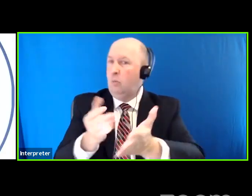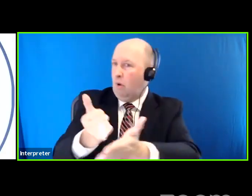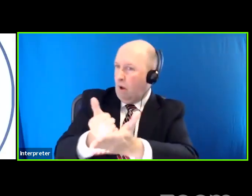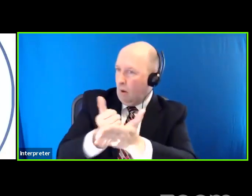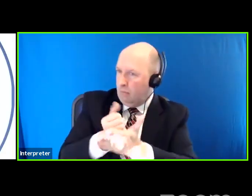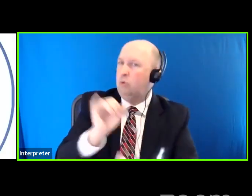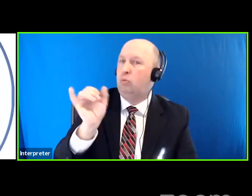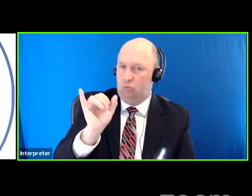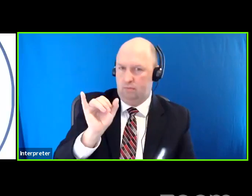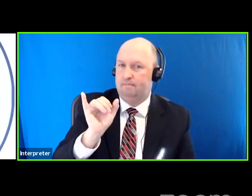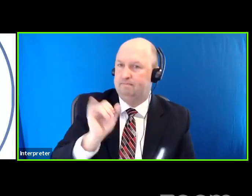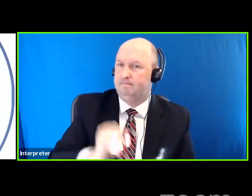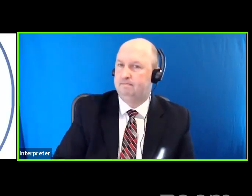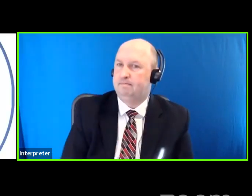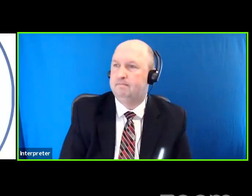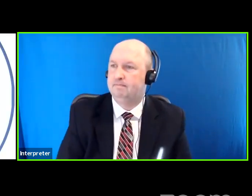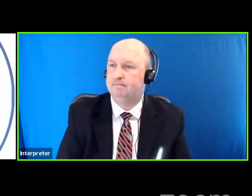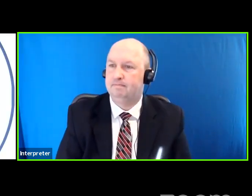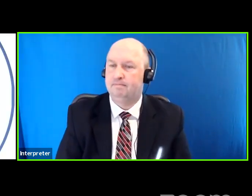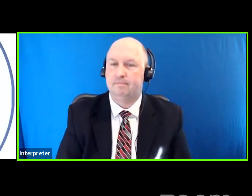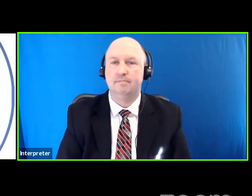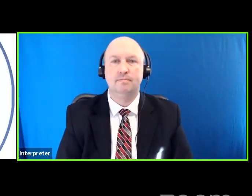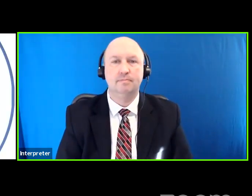well too.